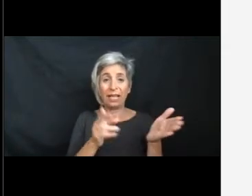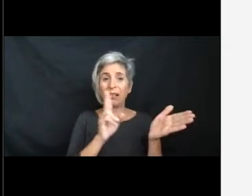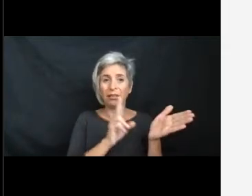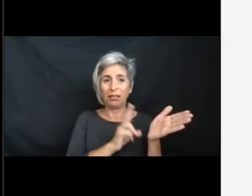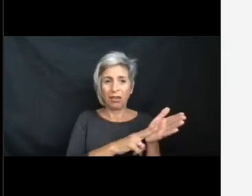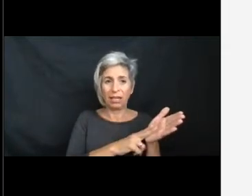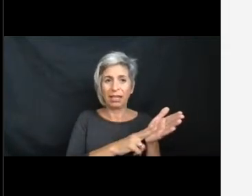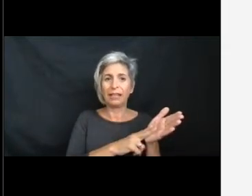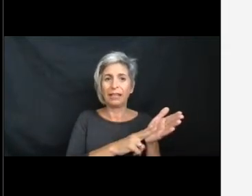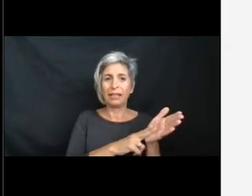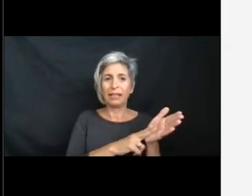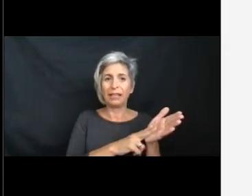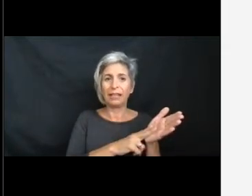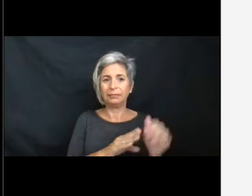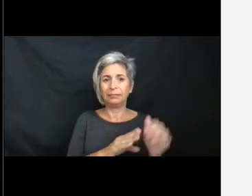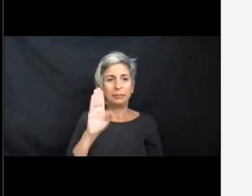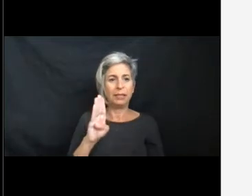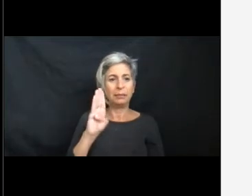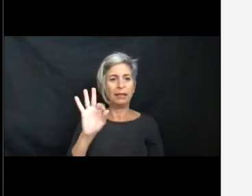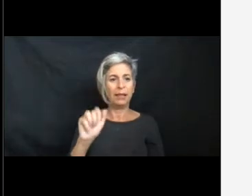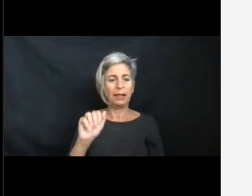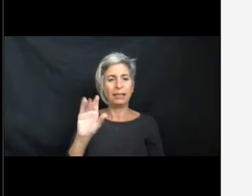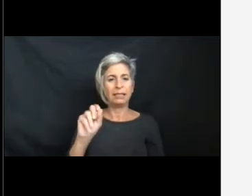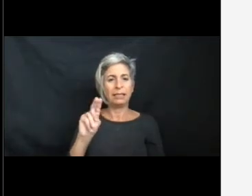do PBFL. I'll go with Cindy.